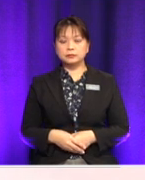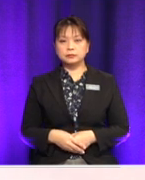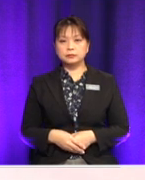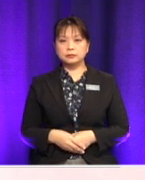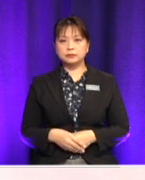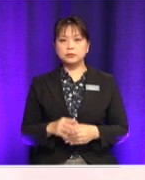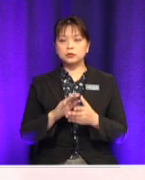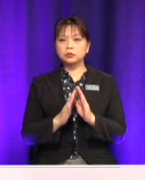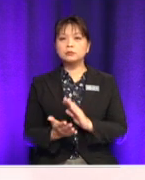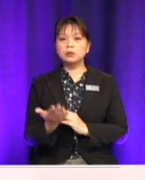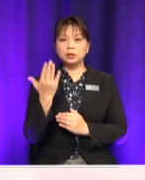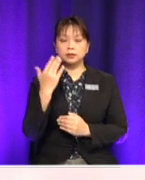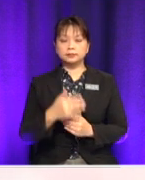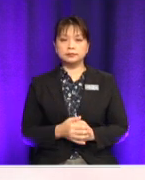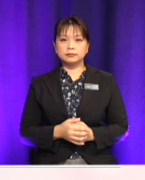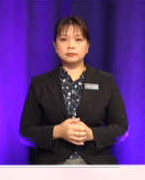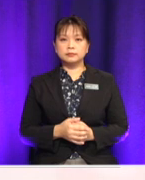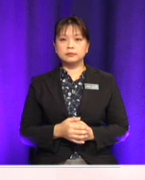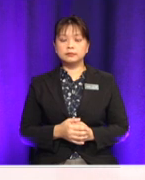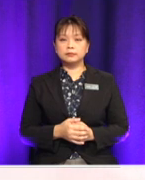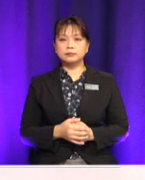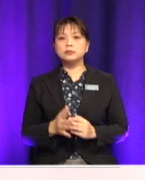Good morning, dear. Morning, Mum.